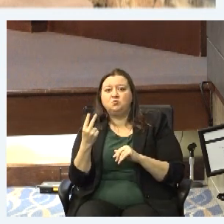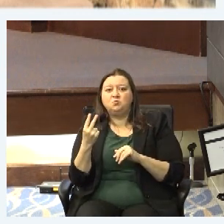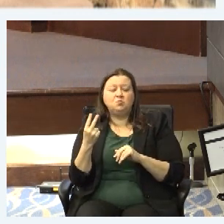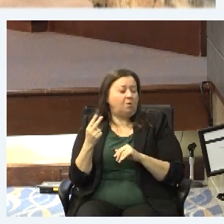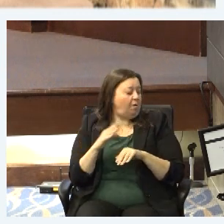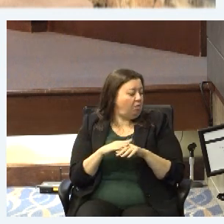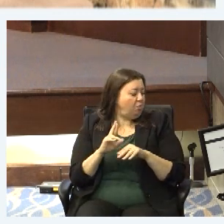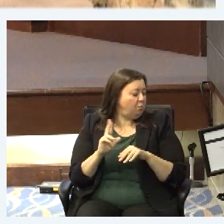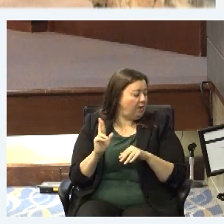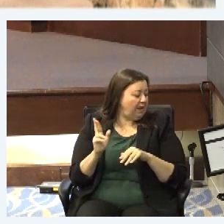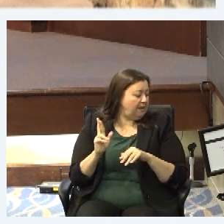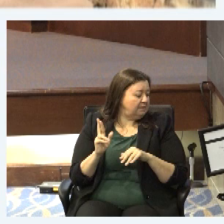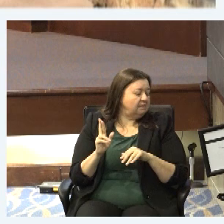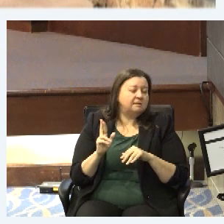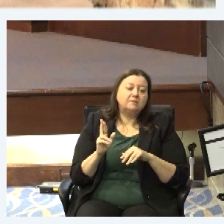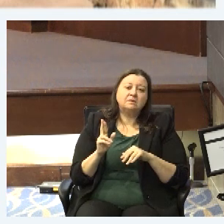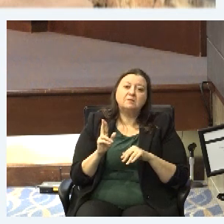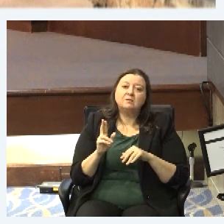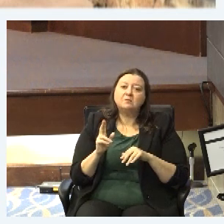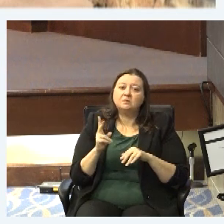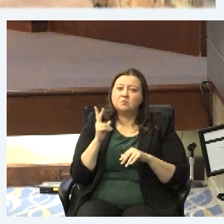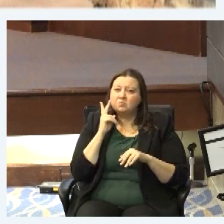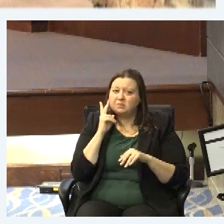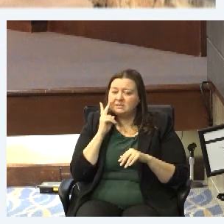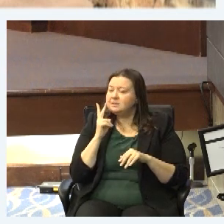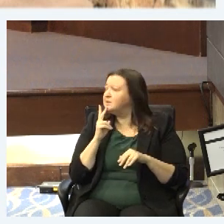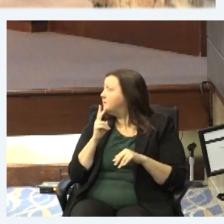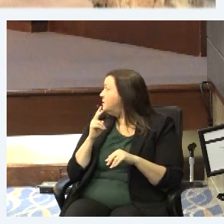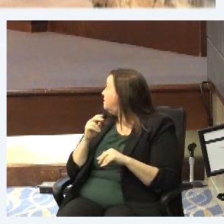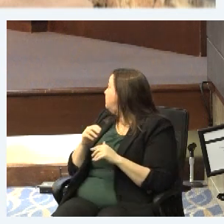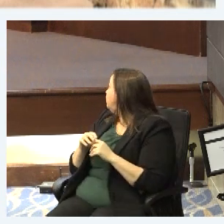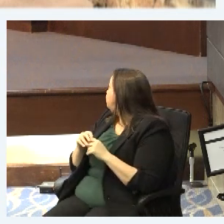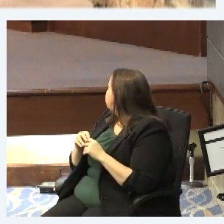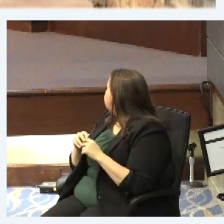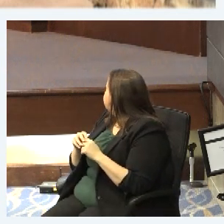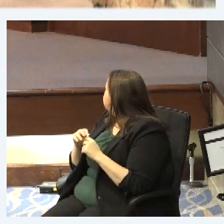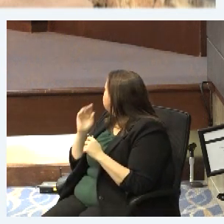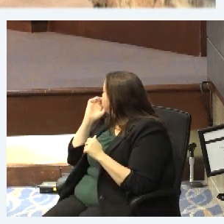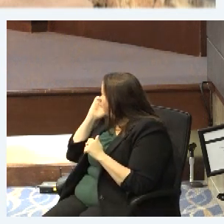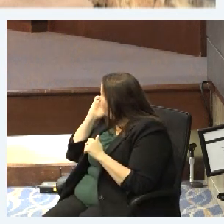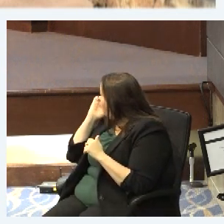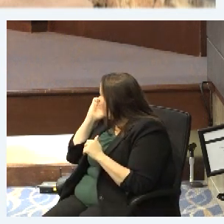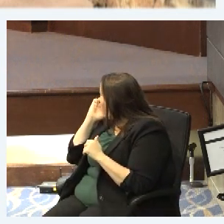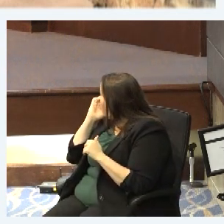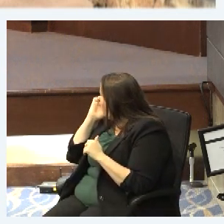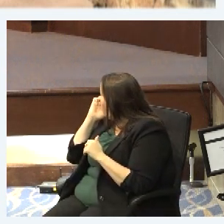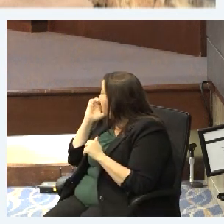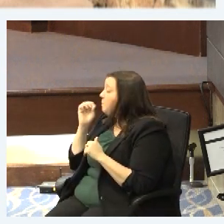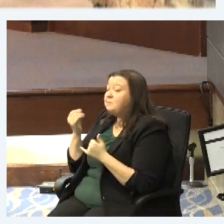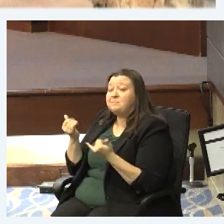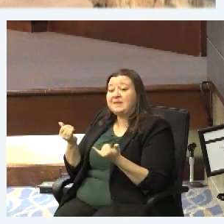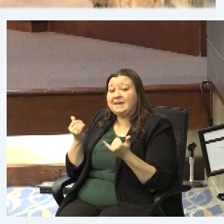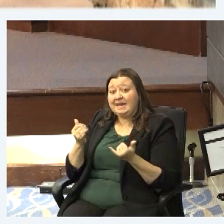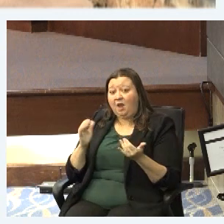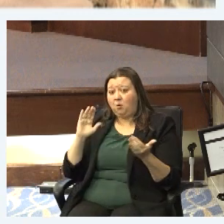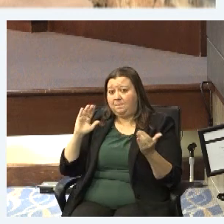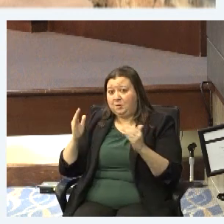on the right in the rendering. You see those very two rondavels that exist now